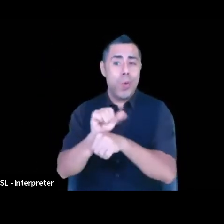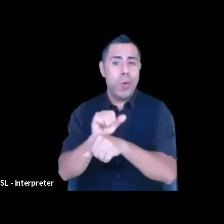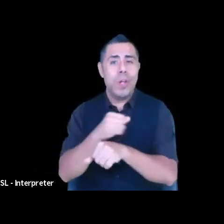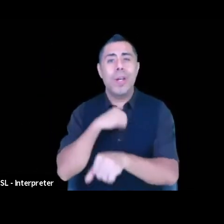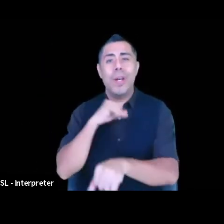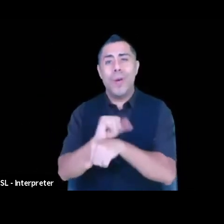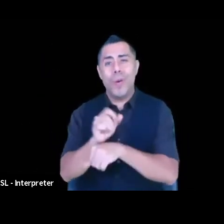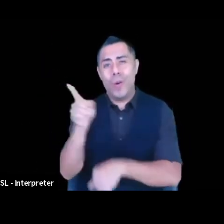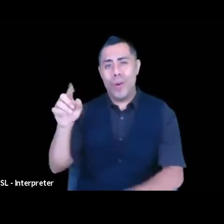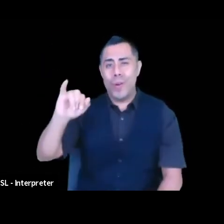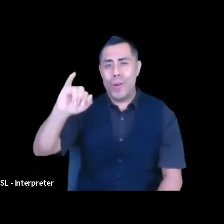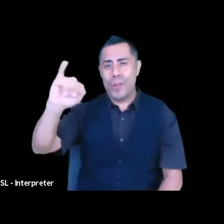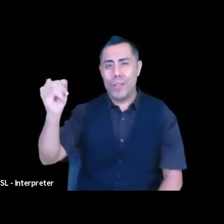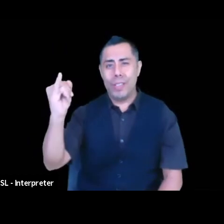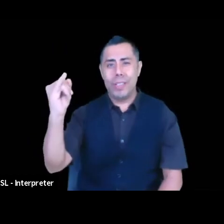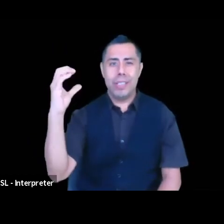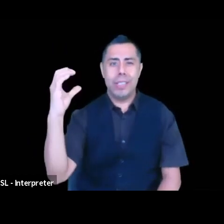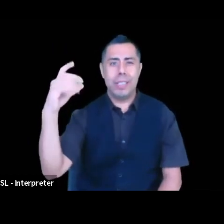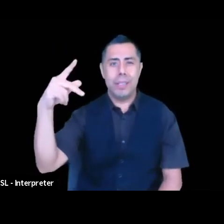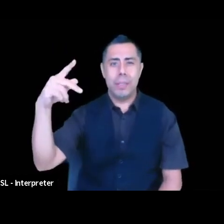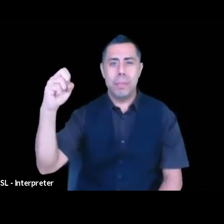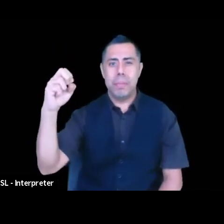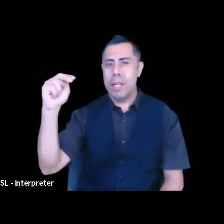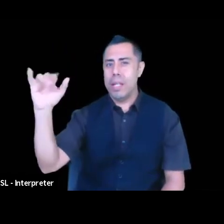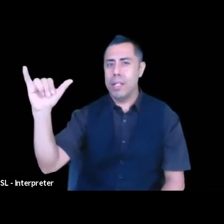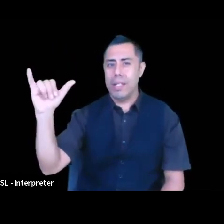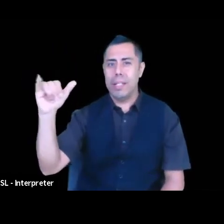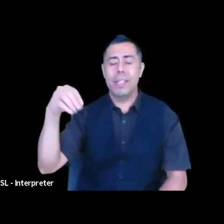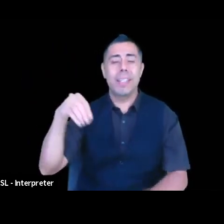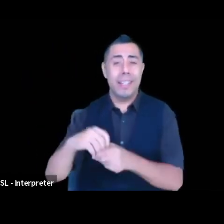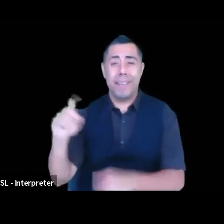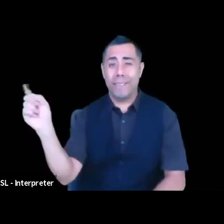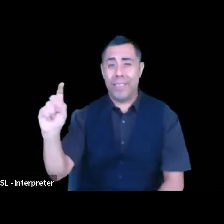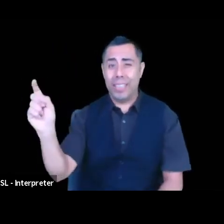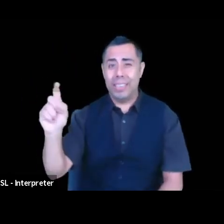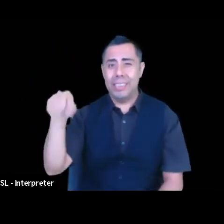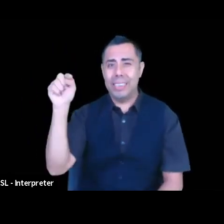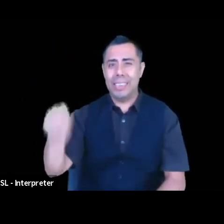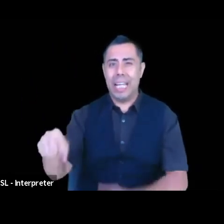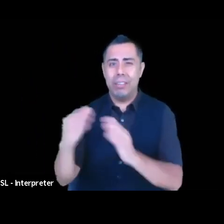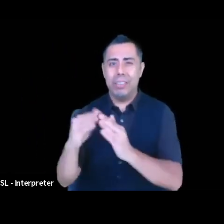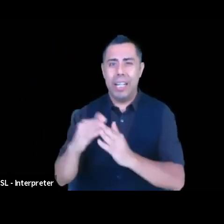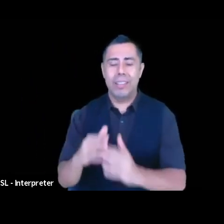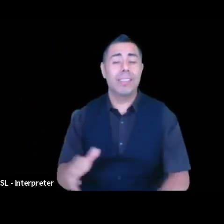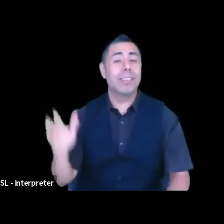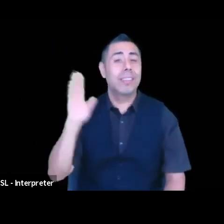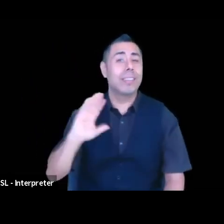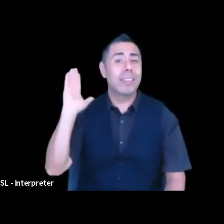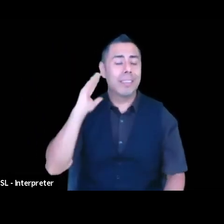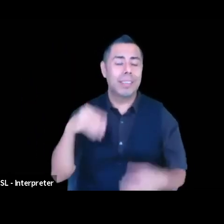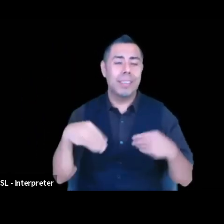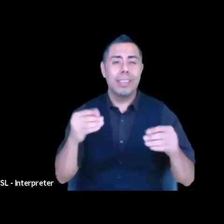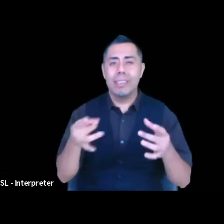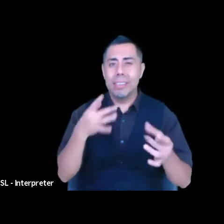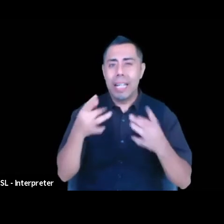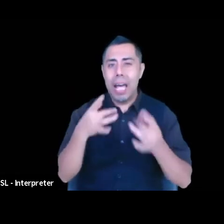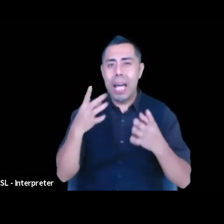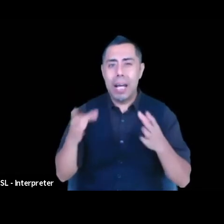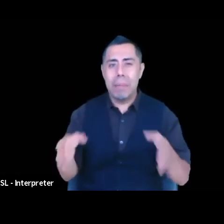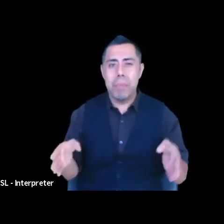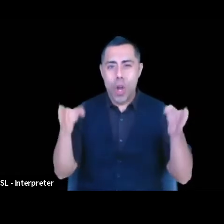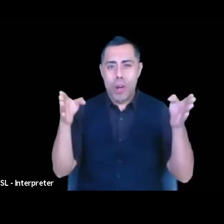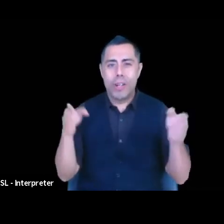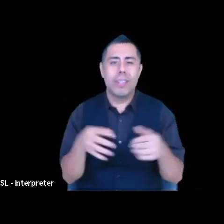JCPenney downtown in Phoenix. And they used to have the little snack bars. And I worked at the snack bar.